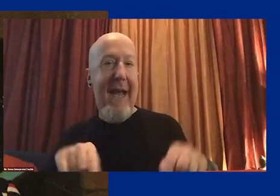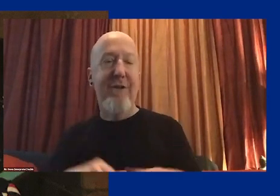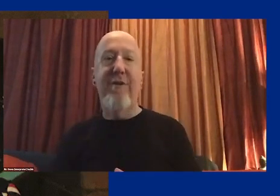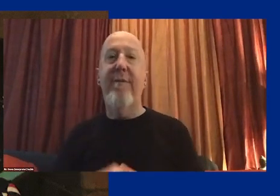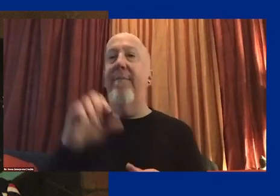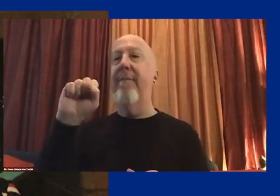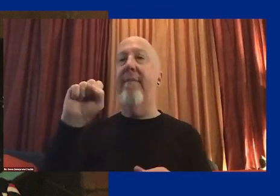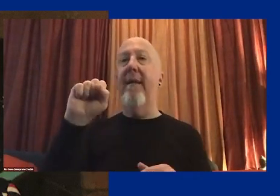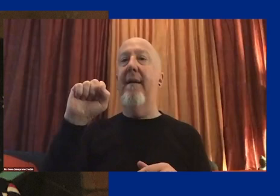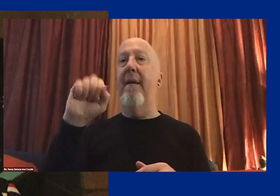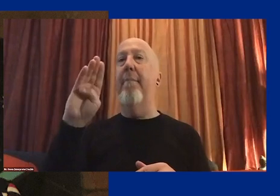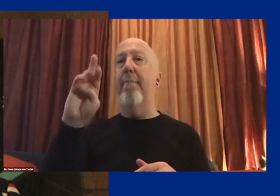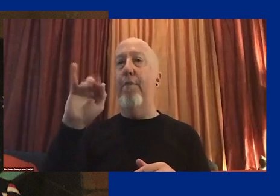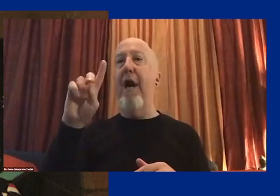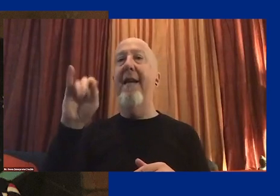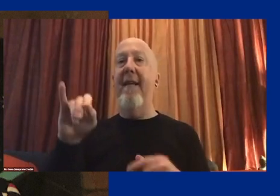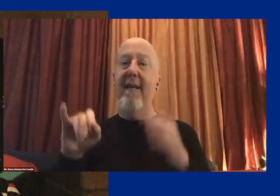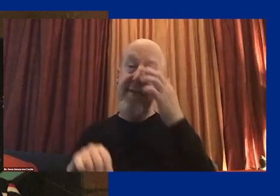Yeah, so I mean, typically